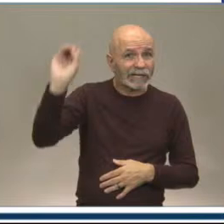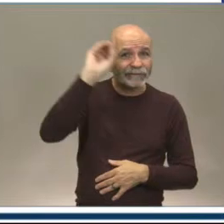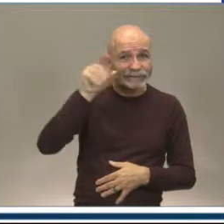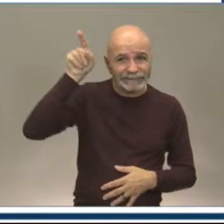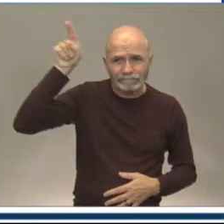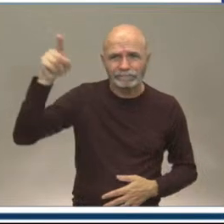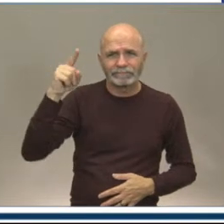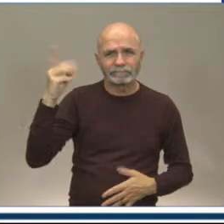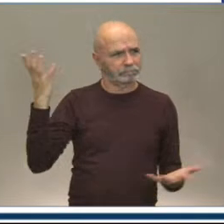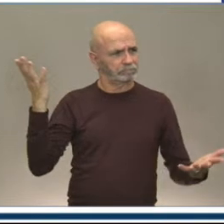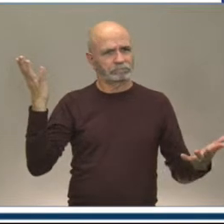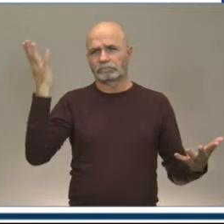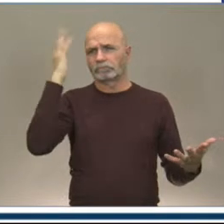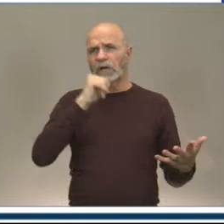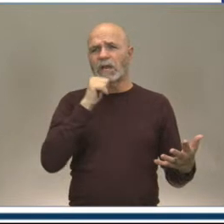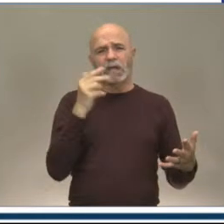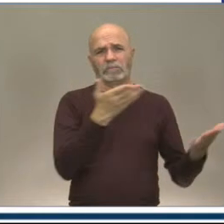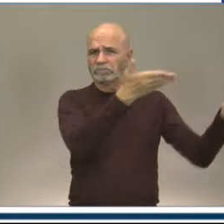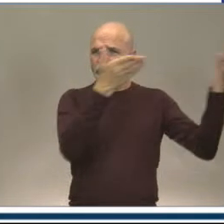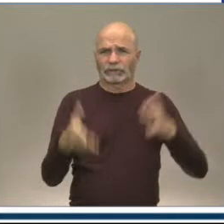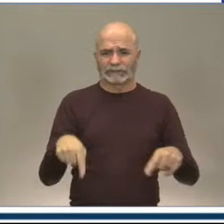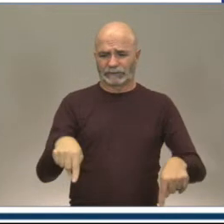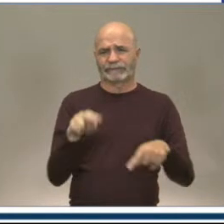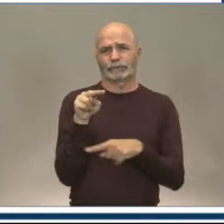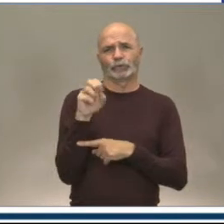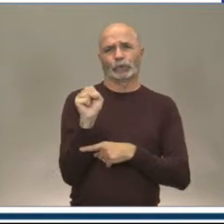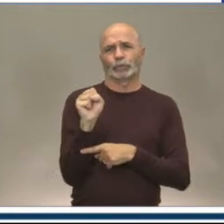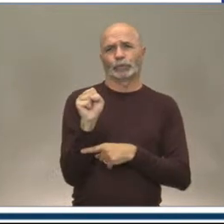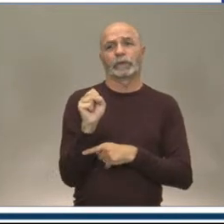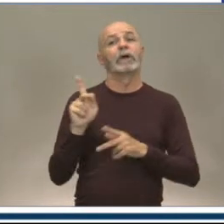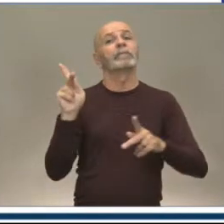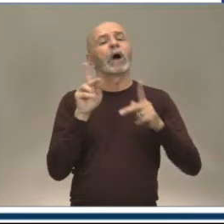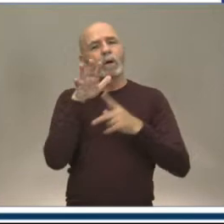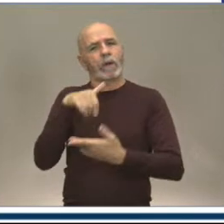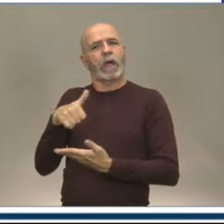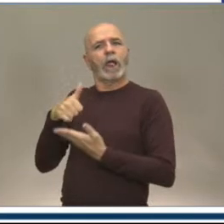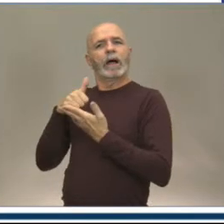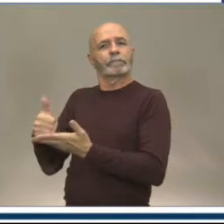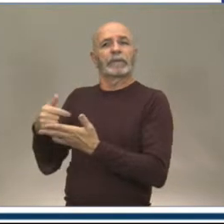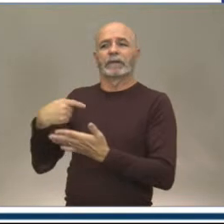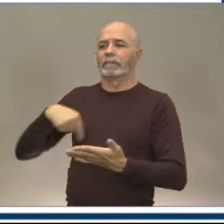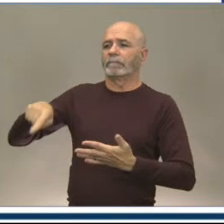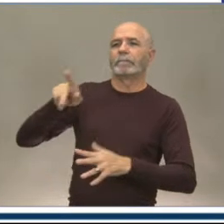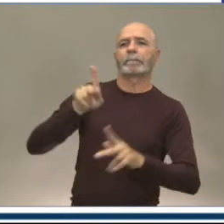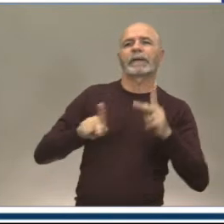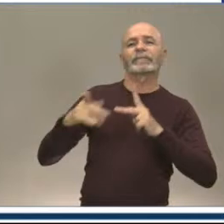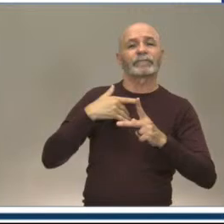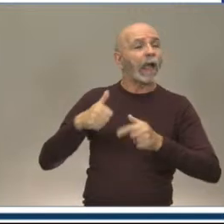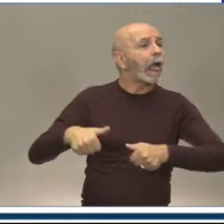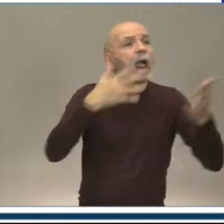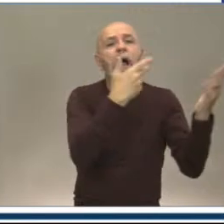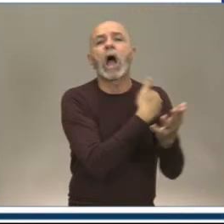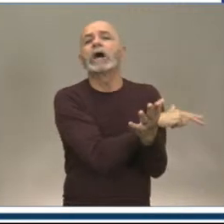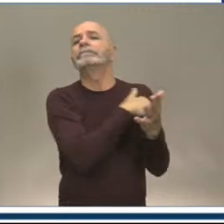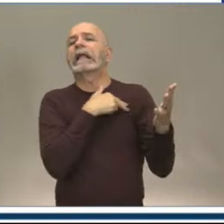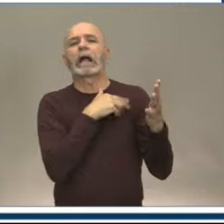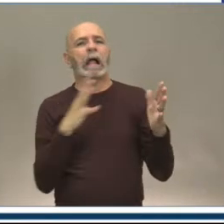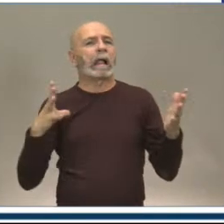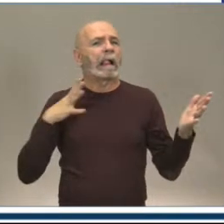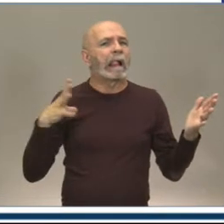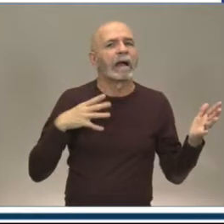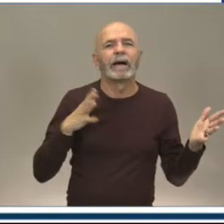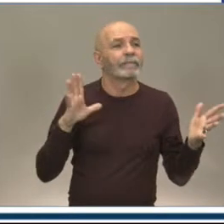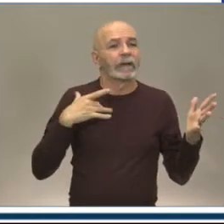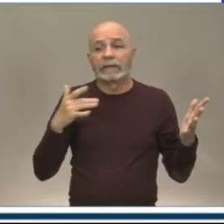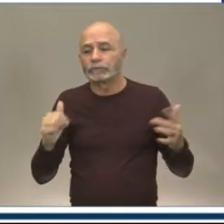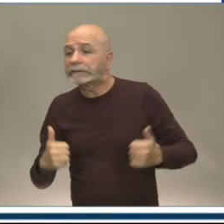treatments being offered routinely to Nova Scotians to help them stay out of the hospital and potentially save lives? So we